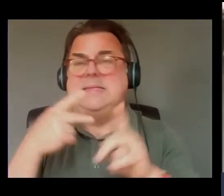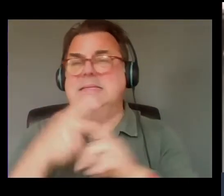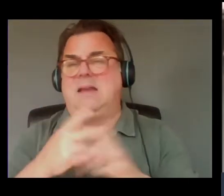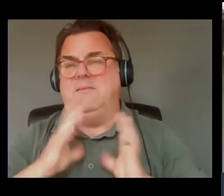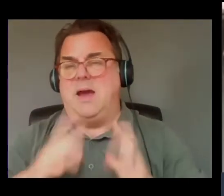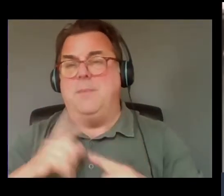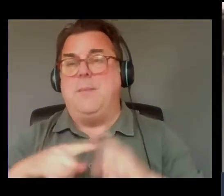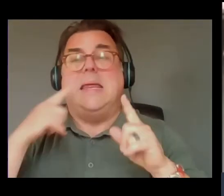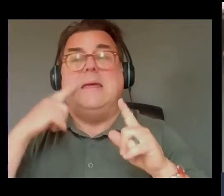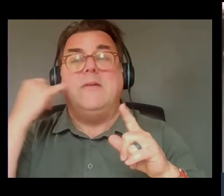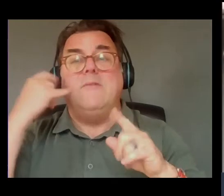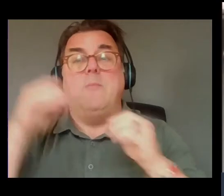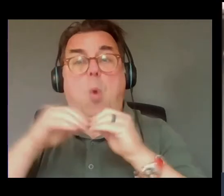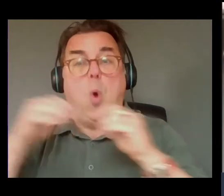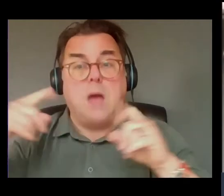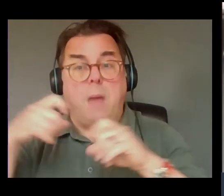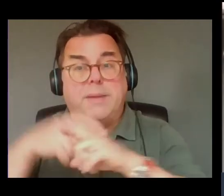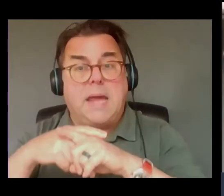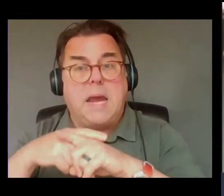want to